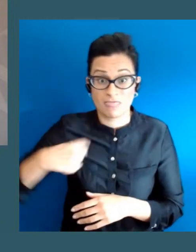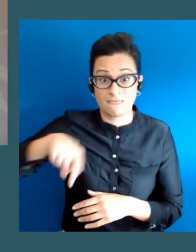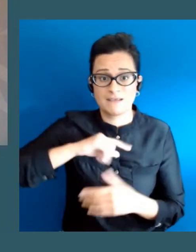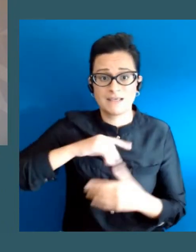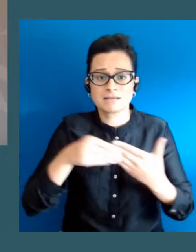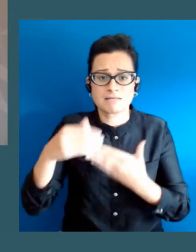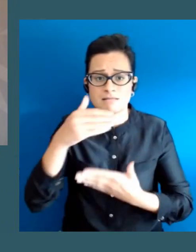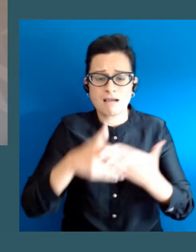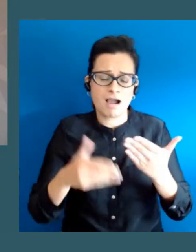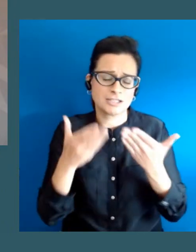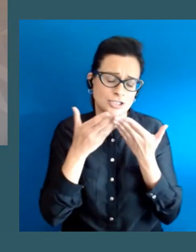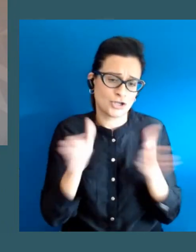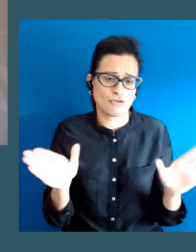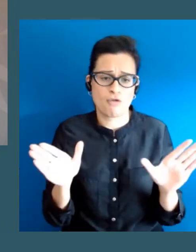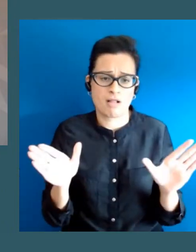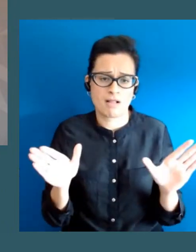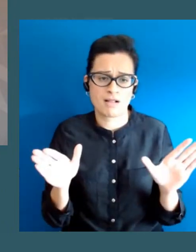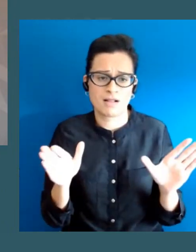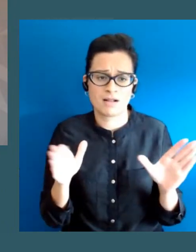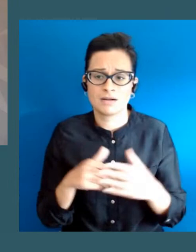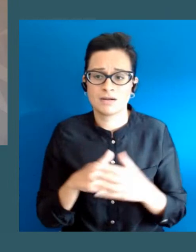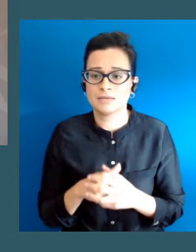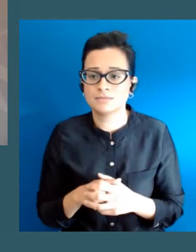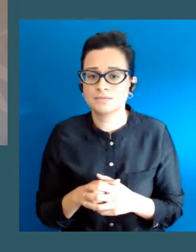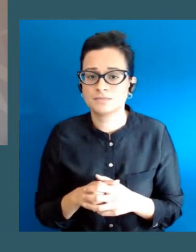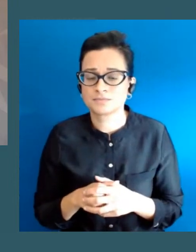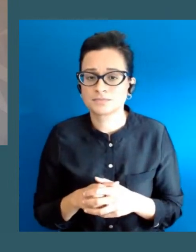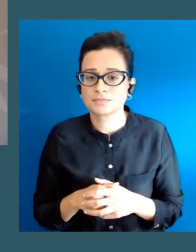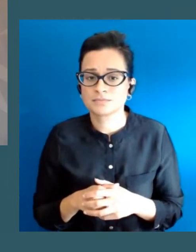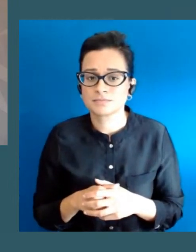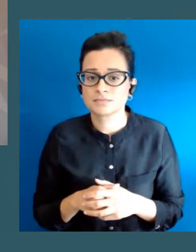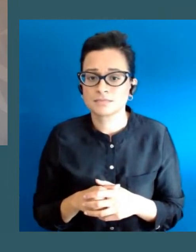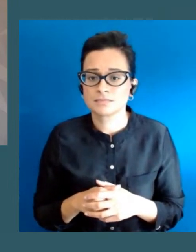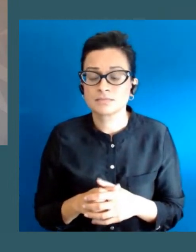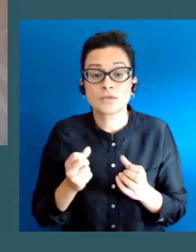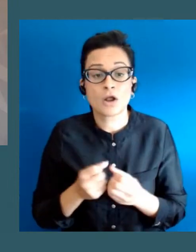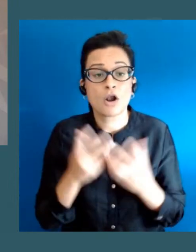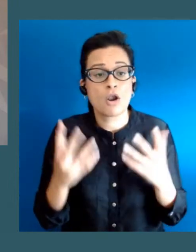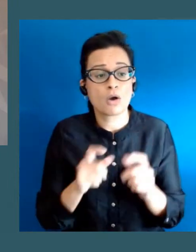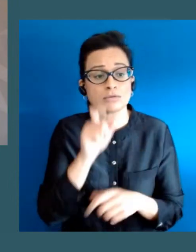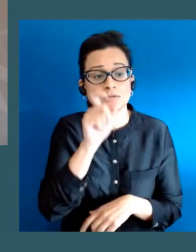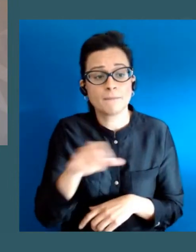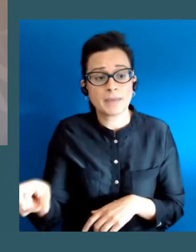generic, and for the majority of people, they might be able to,